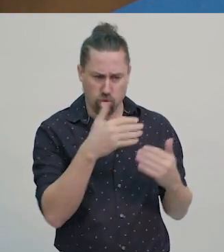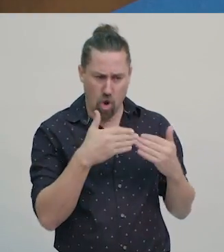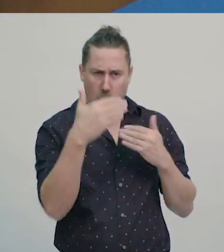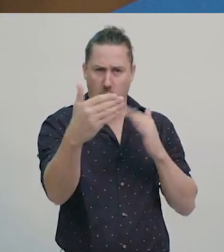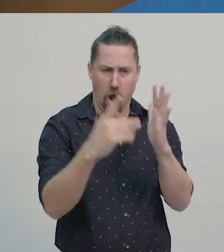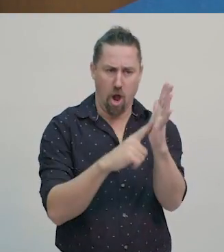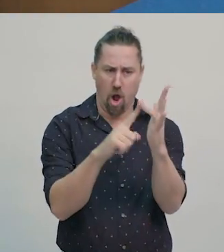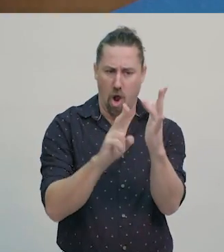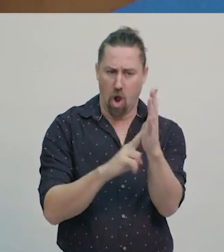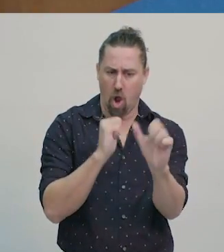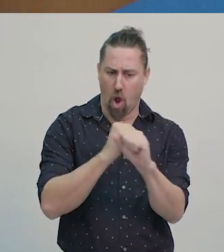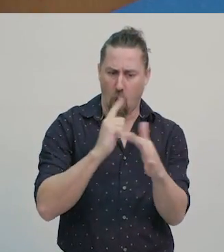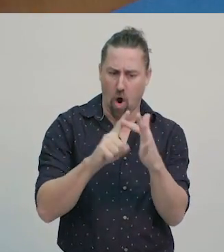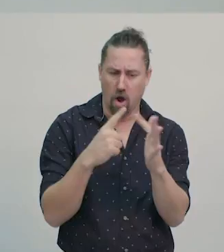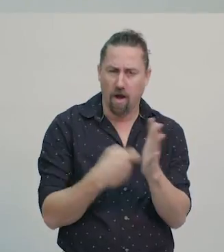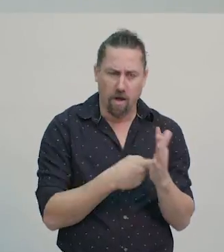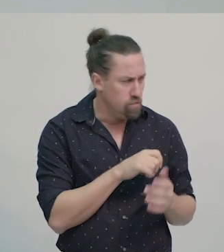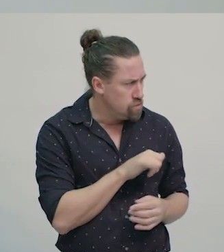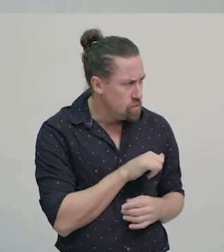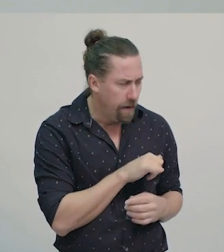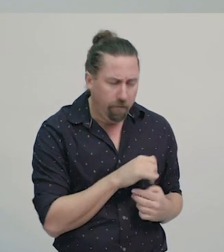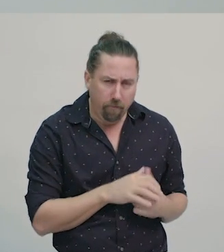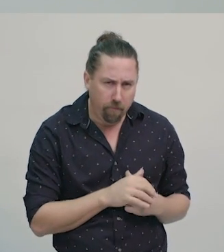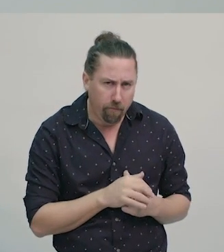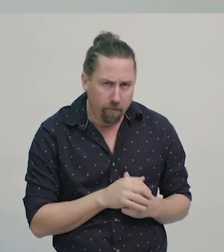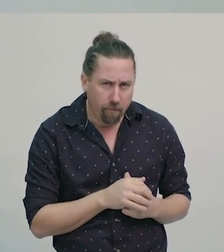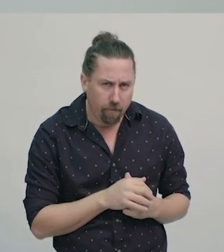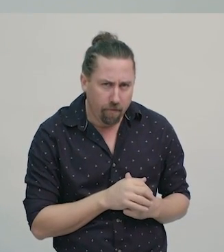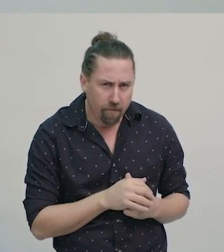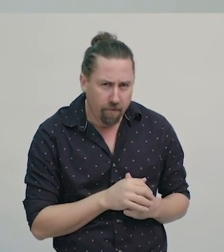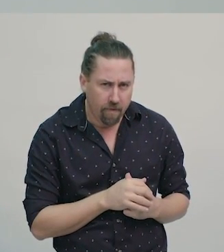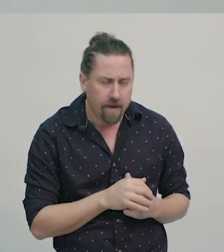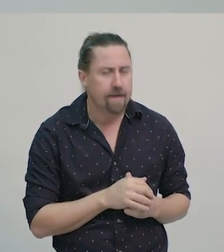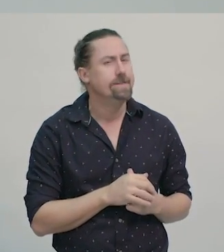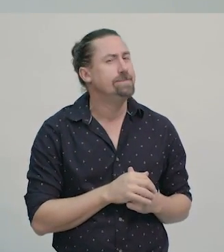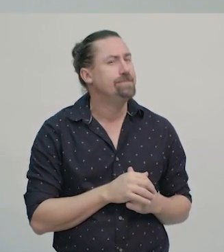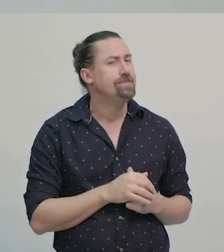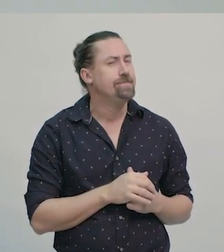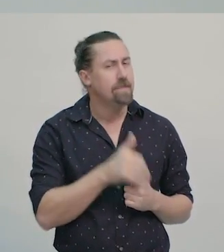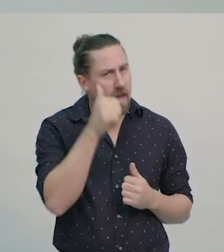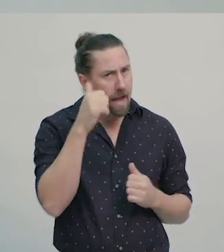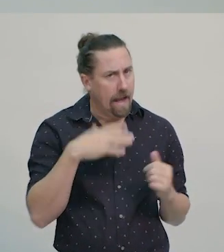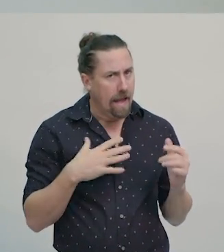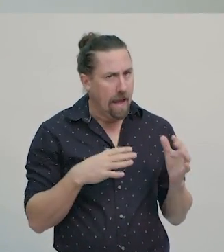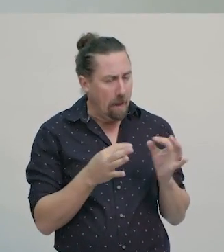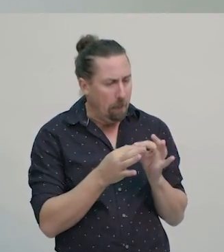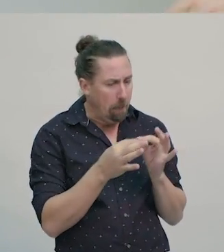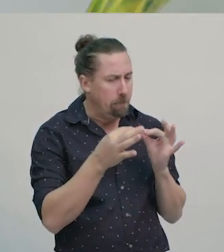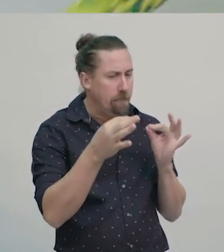Let's look at some more objects and use length and mass to compare their measurements.